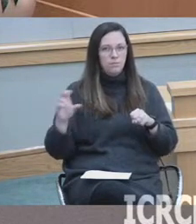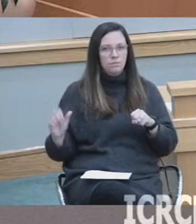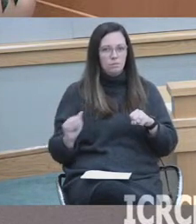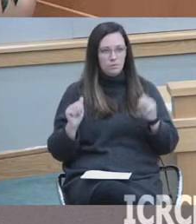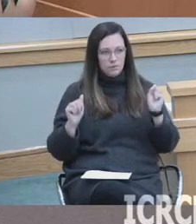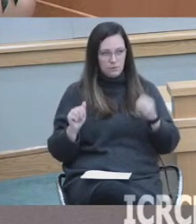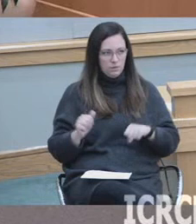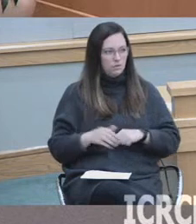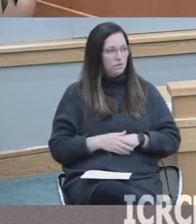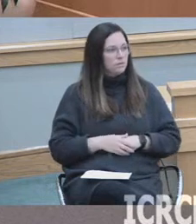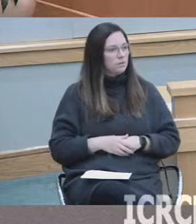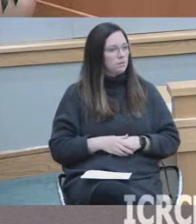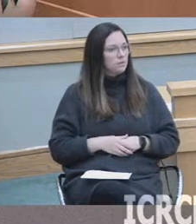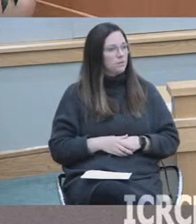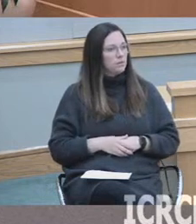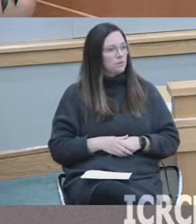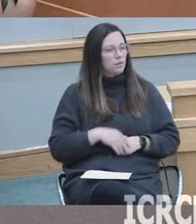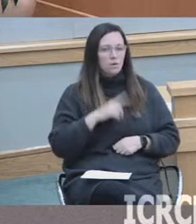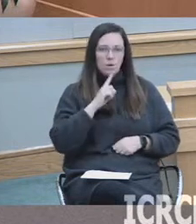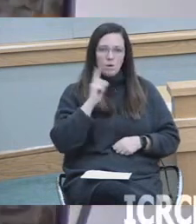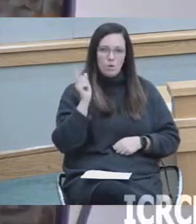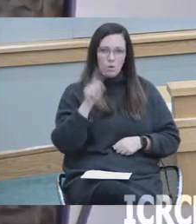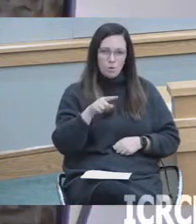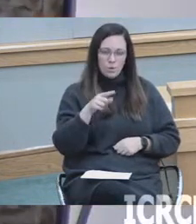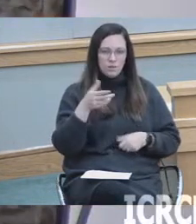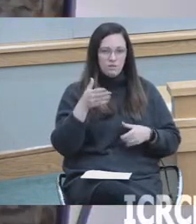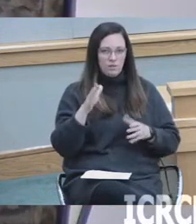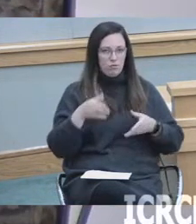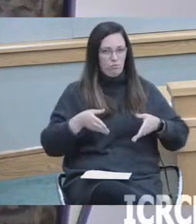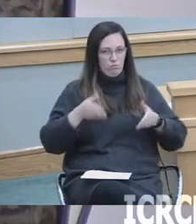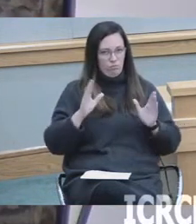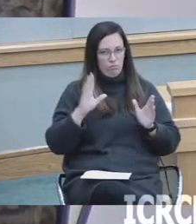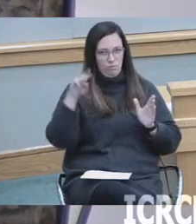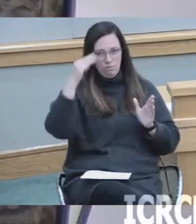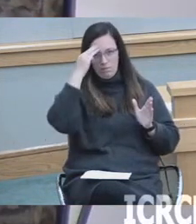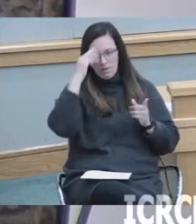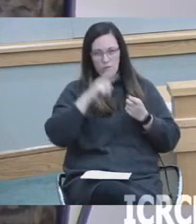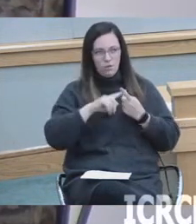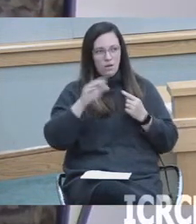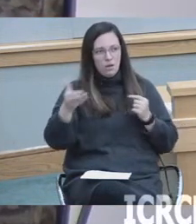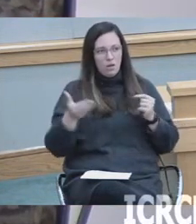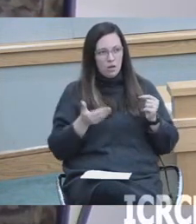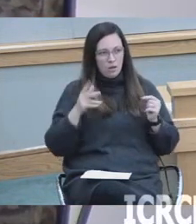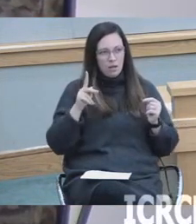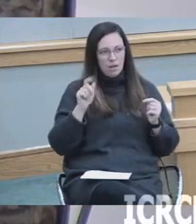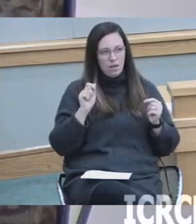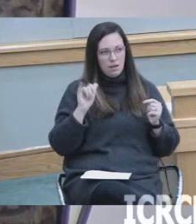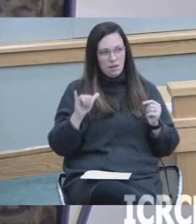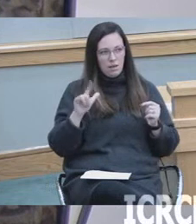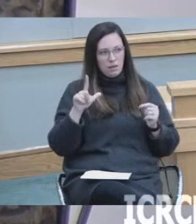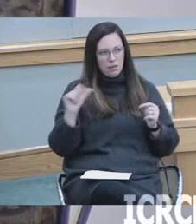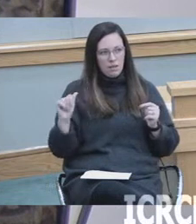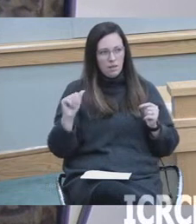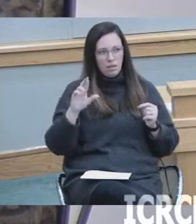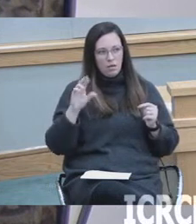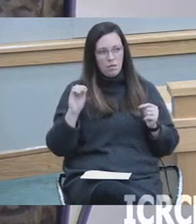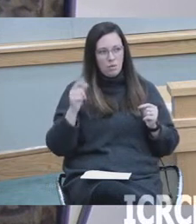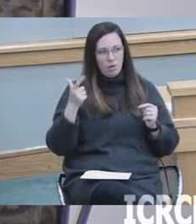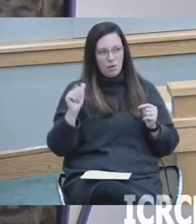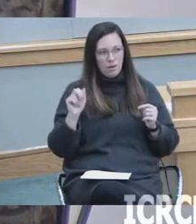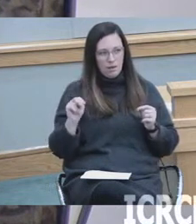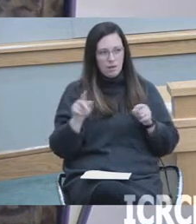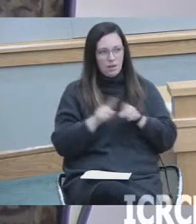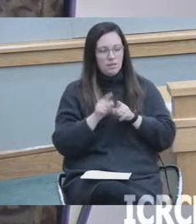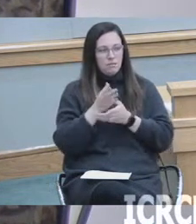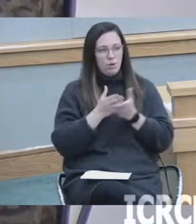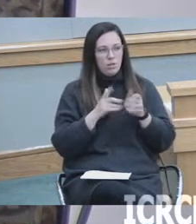Albrecht. Yes. An ordinance authorizing the mayor to hire Kayla Rogan as a part-time child